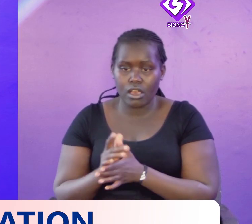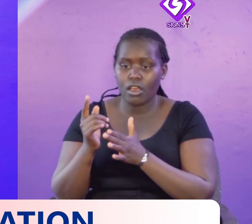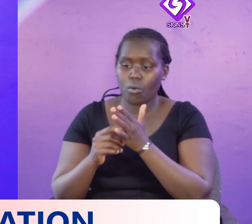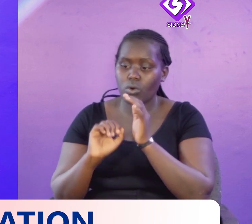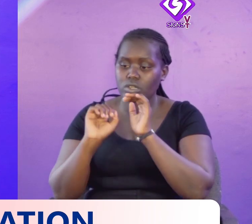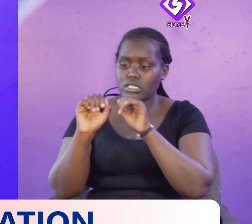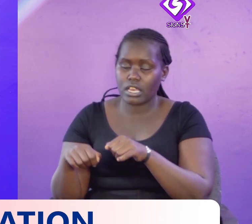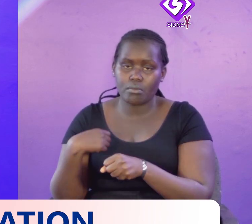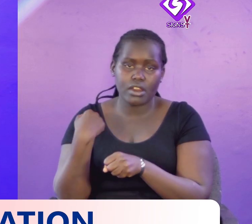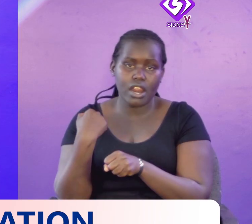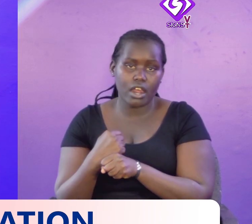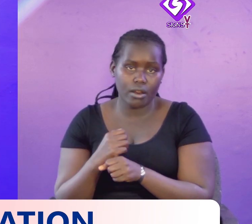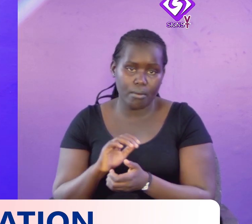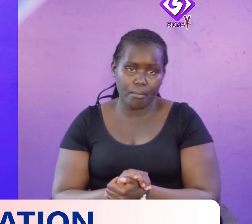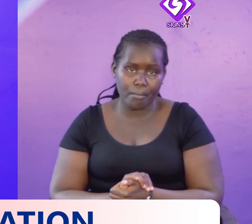done?